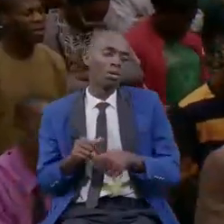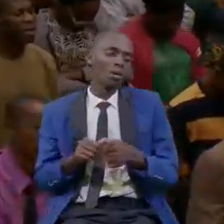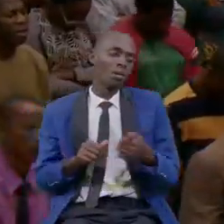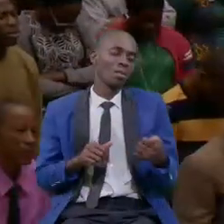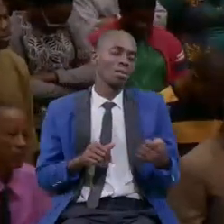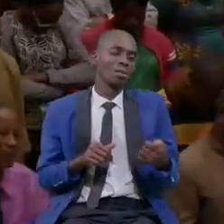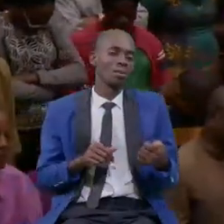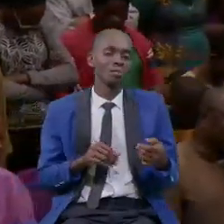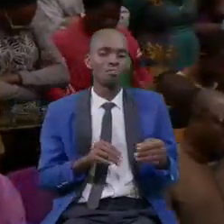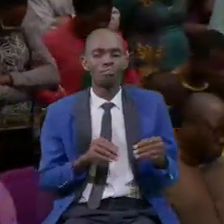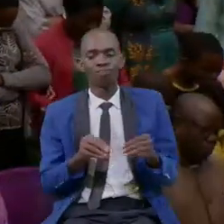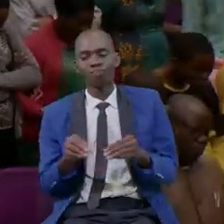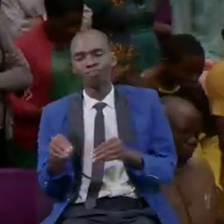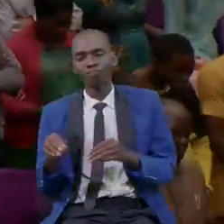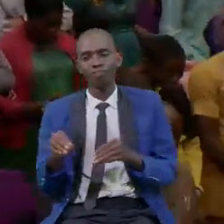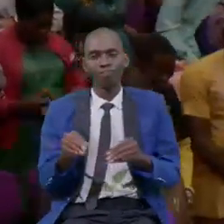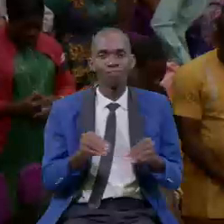swaying here and there?